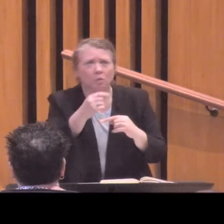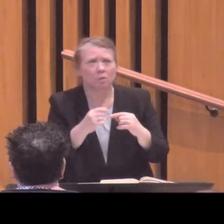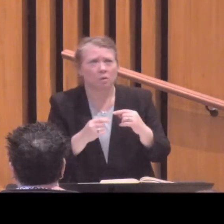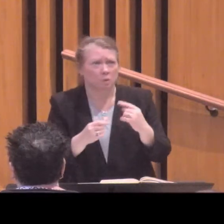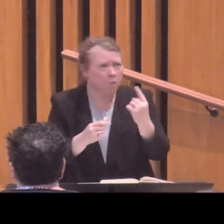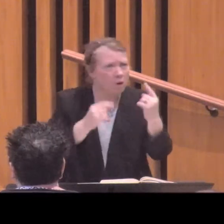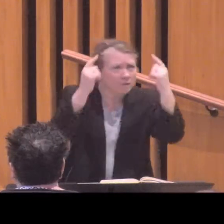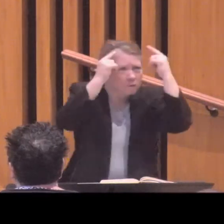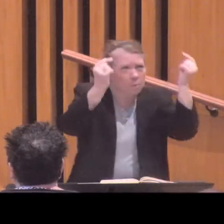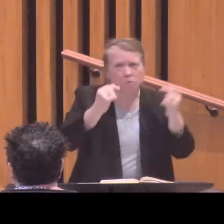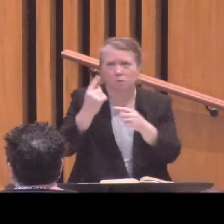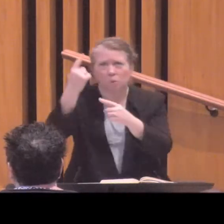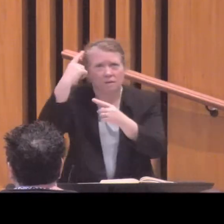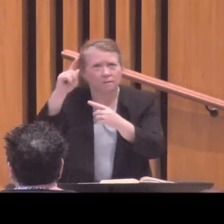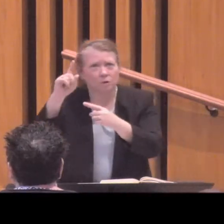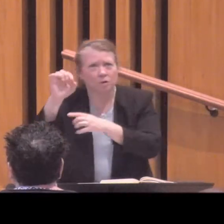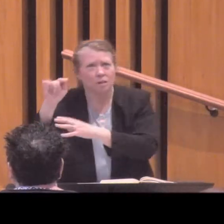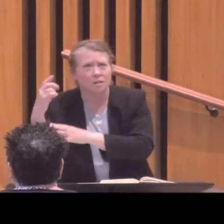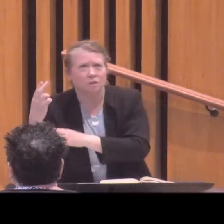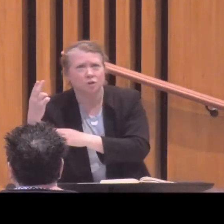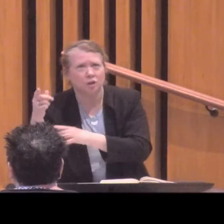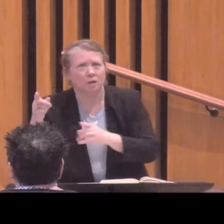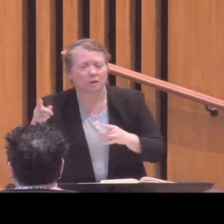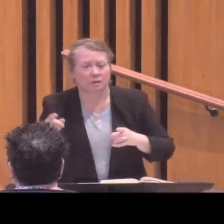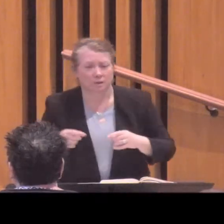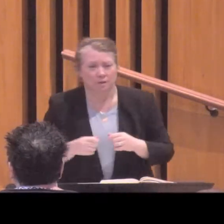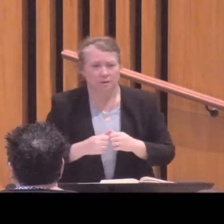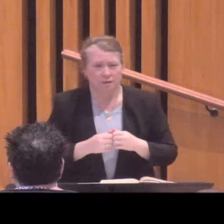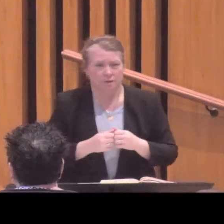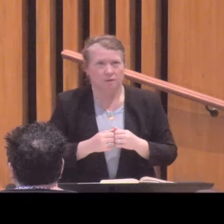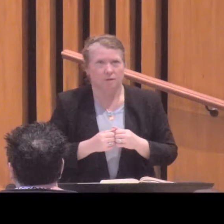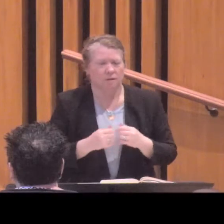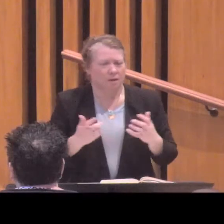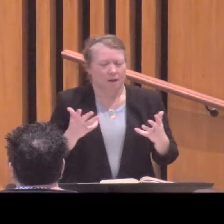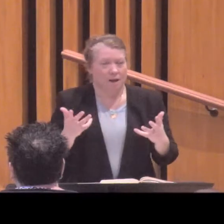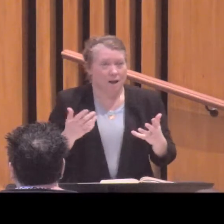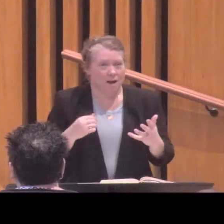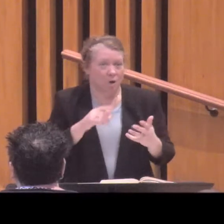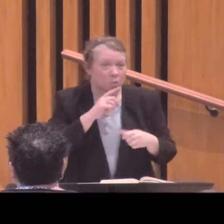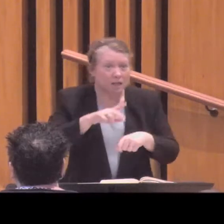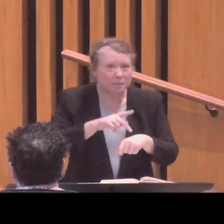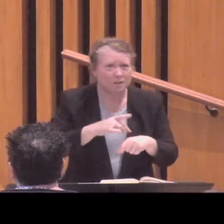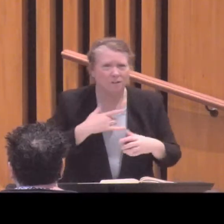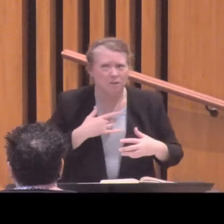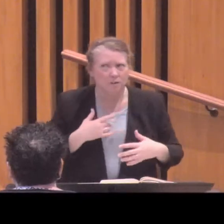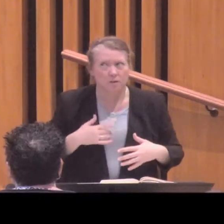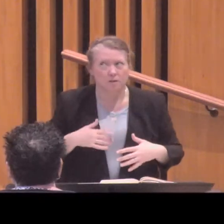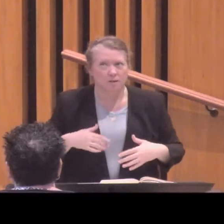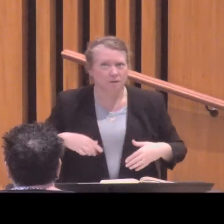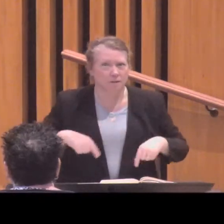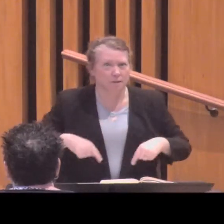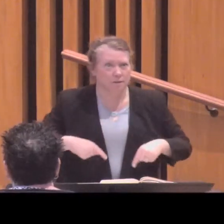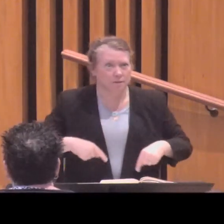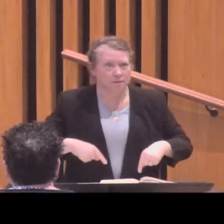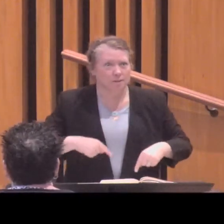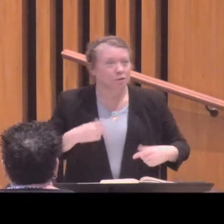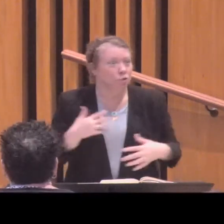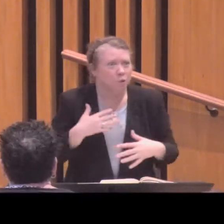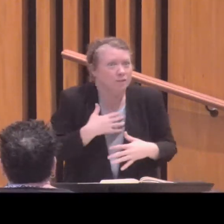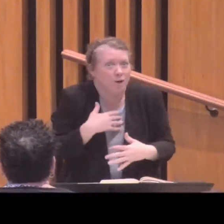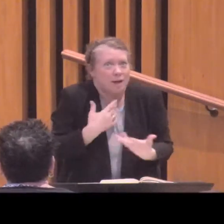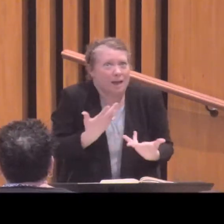one for Elijah." He hardly knew what to say. They were so terrified.